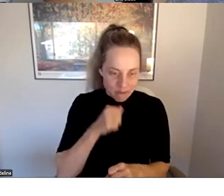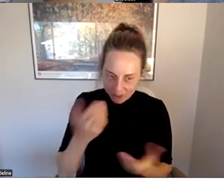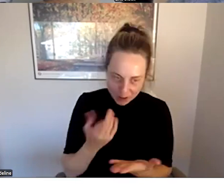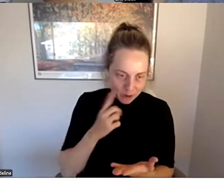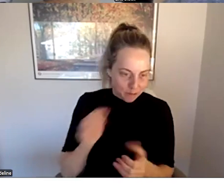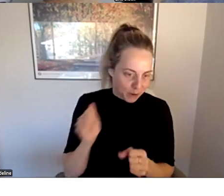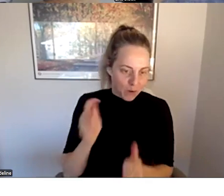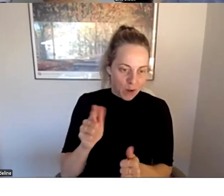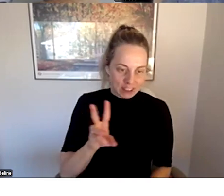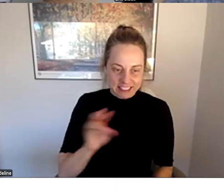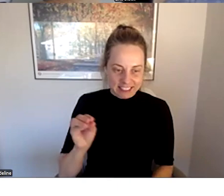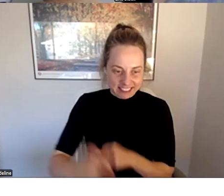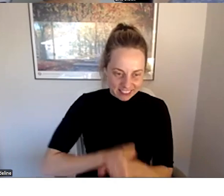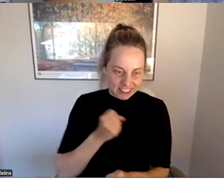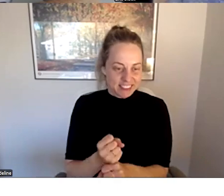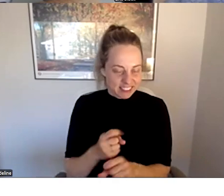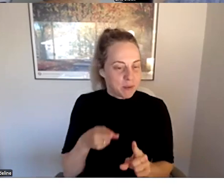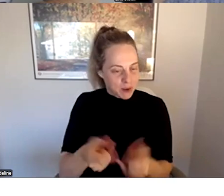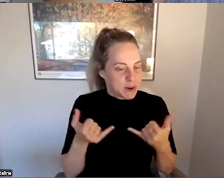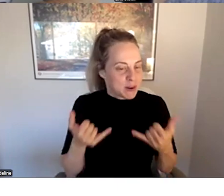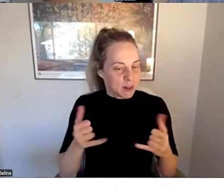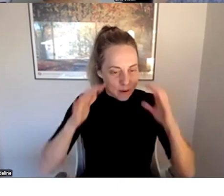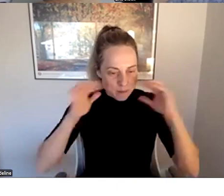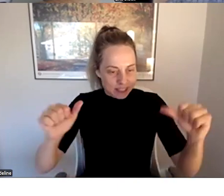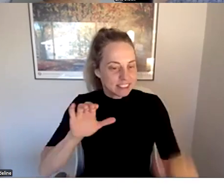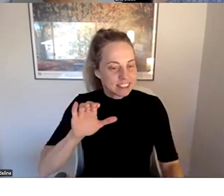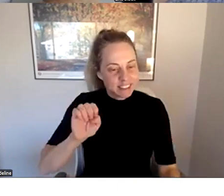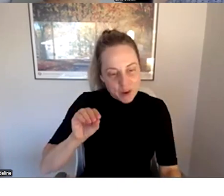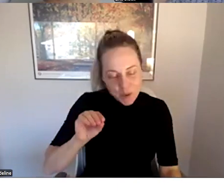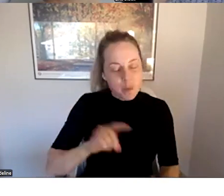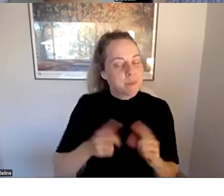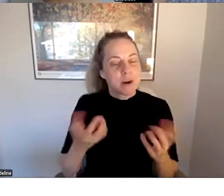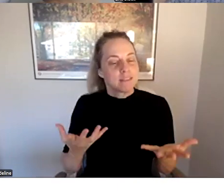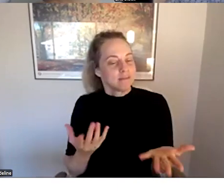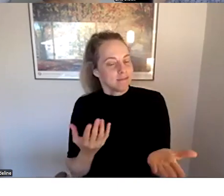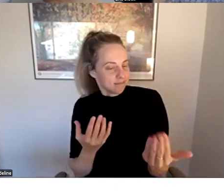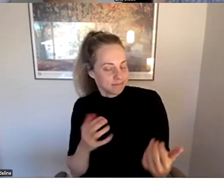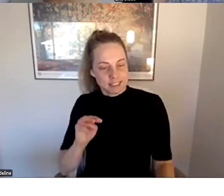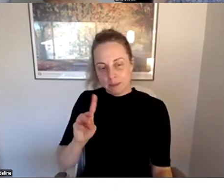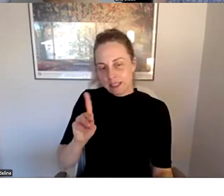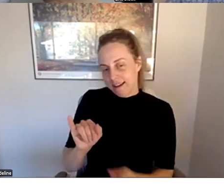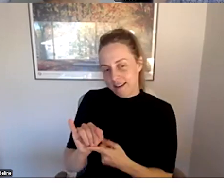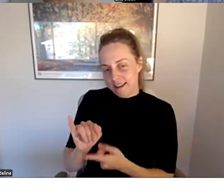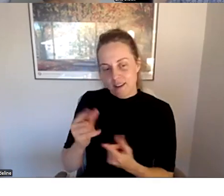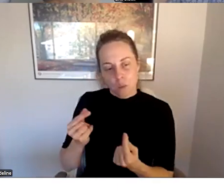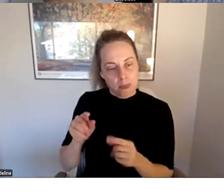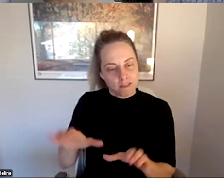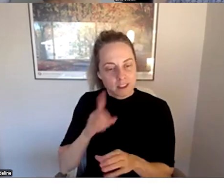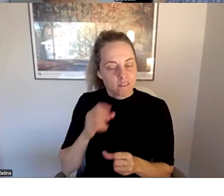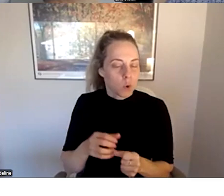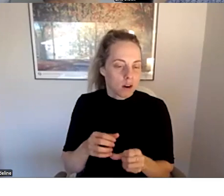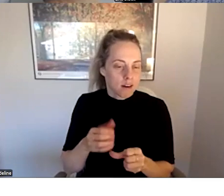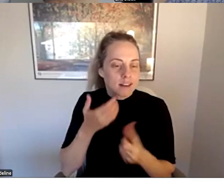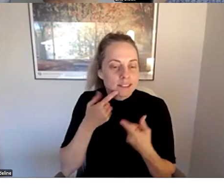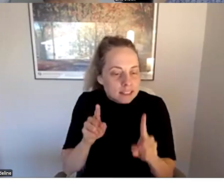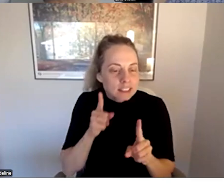60 years, but you are the current president and CEO. So what can you say about what MDI has done to be successful in